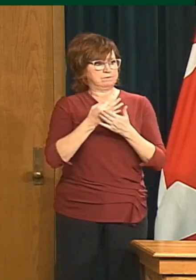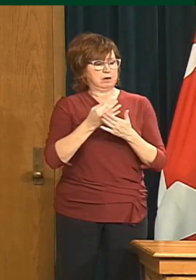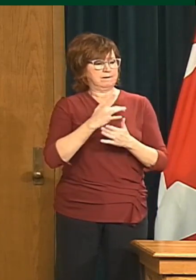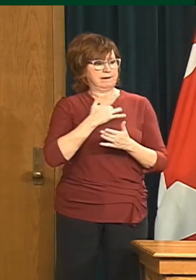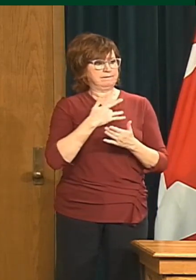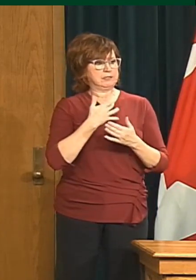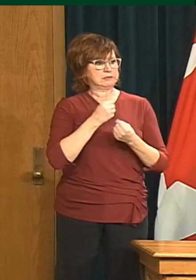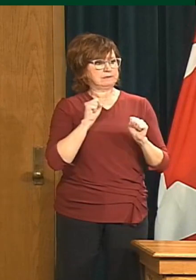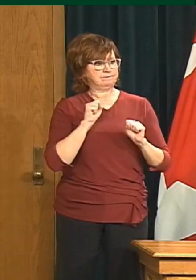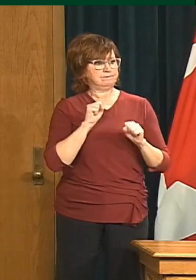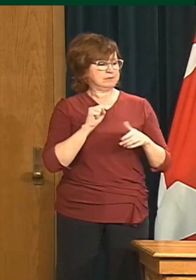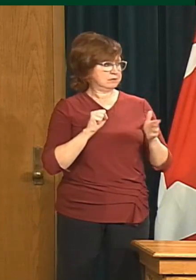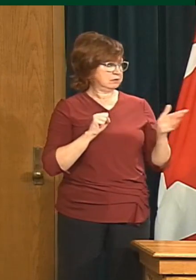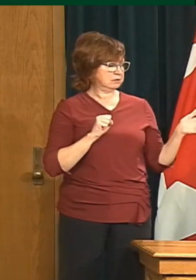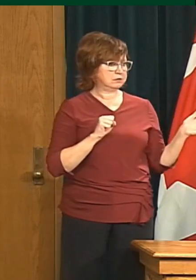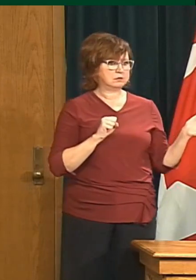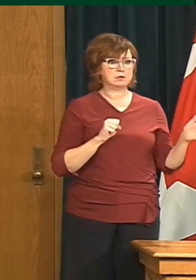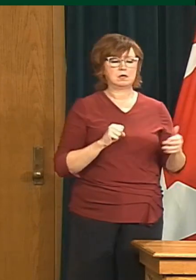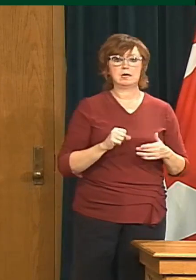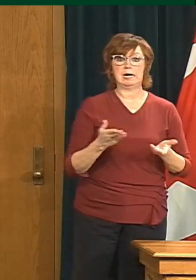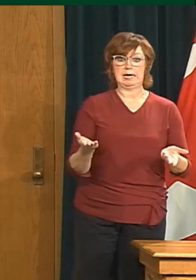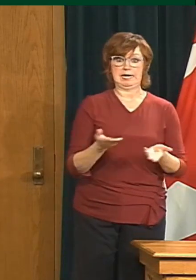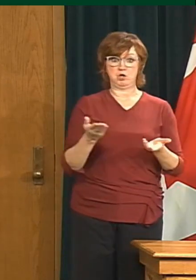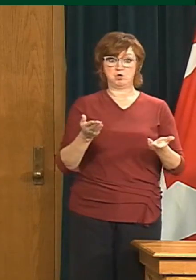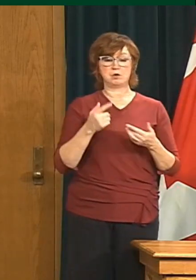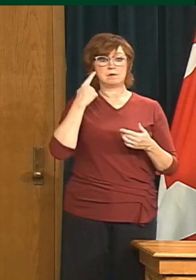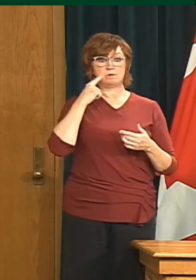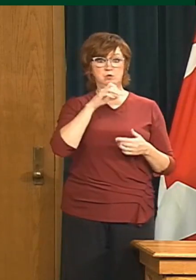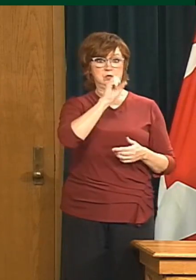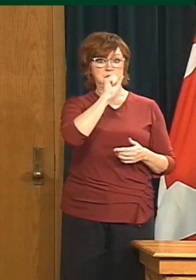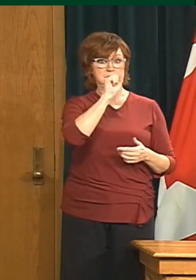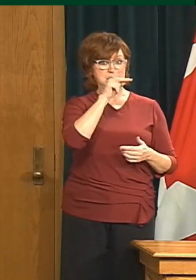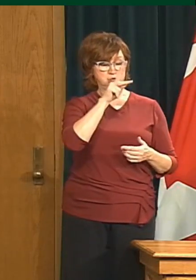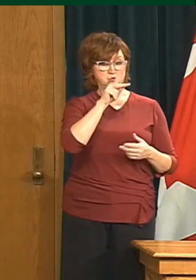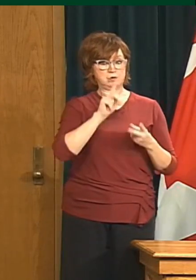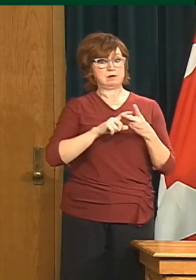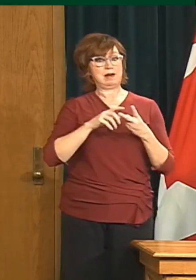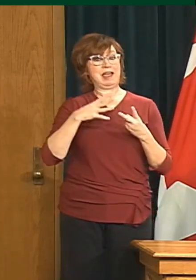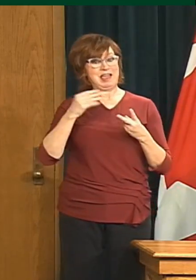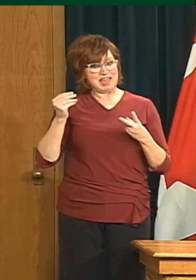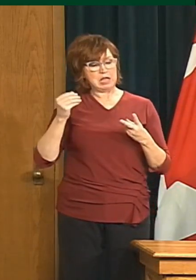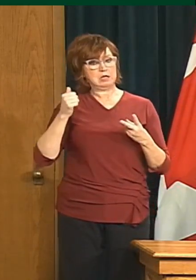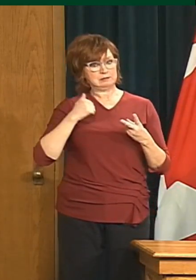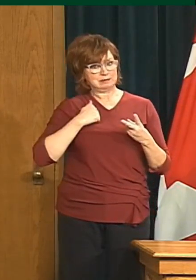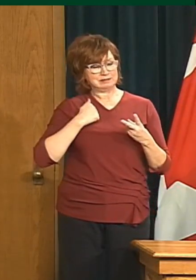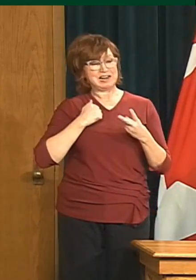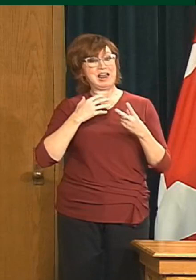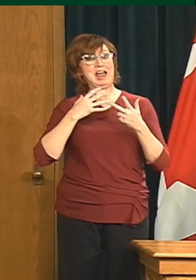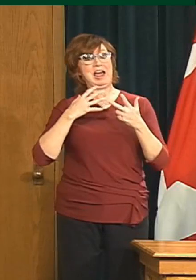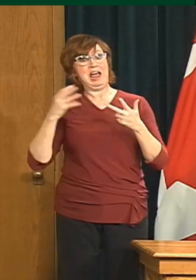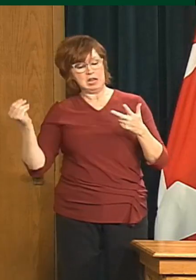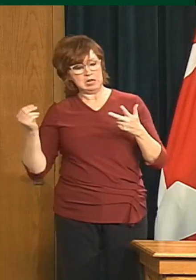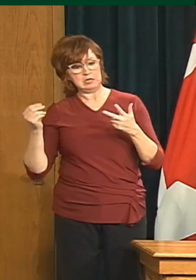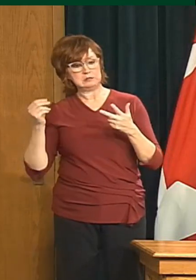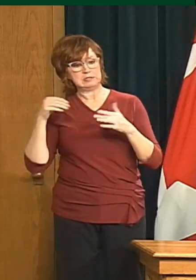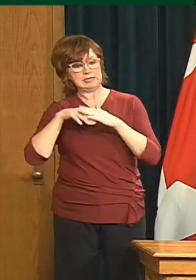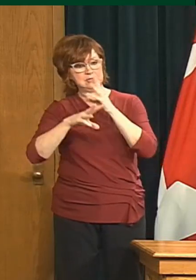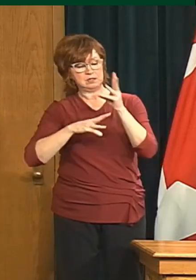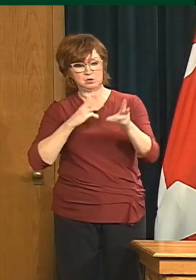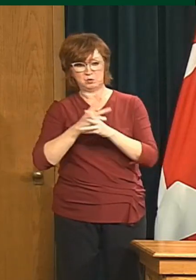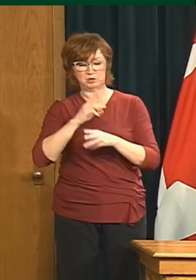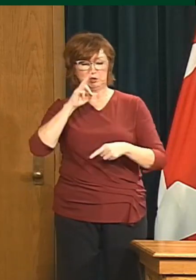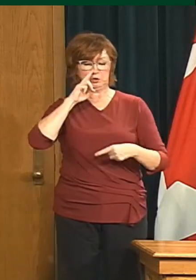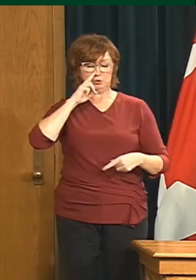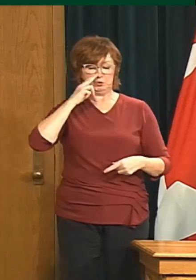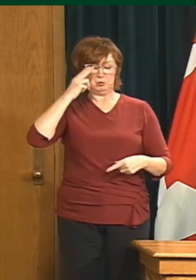say what we are facing here, not just in Saskatchewan, not even just as Canadians, but as global citizens is absolutely unprecedented,